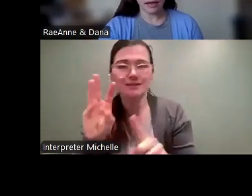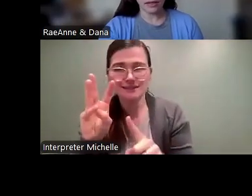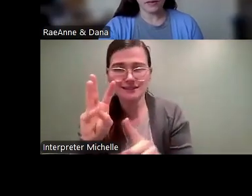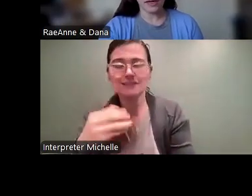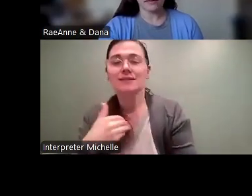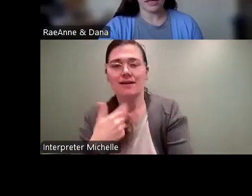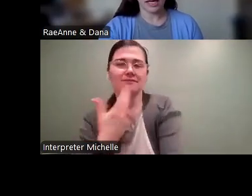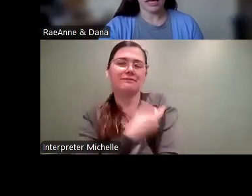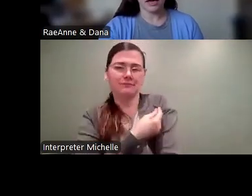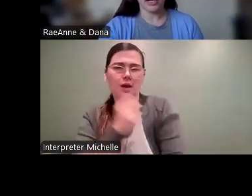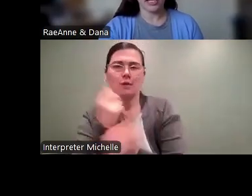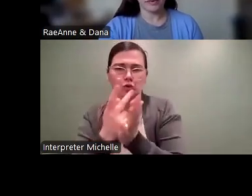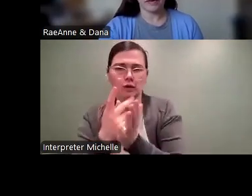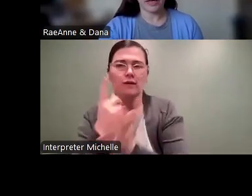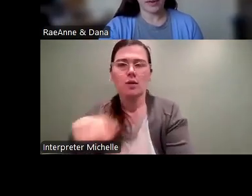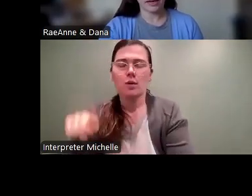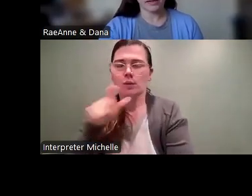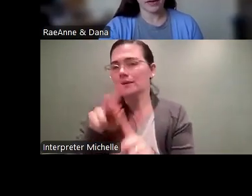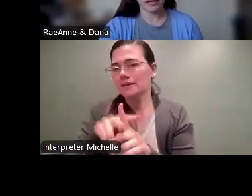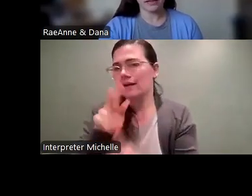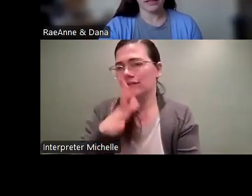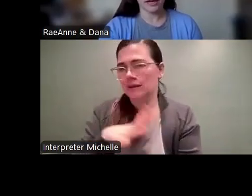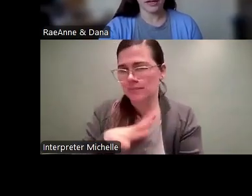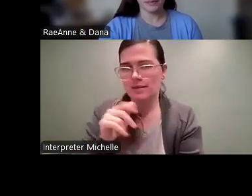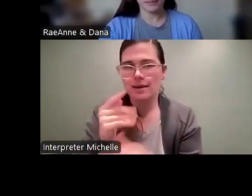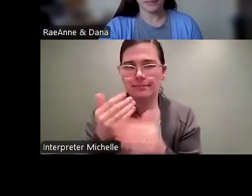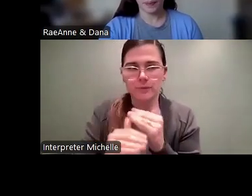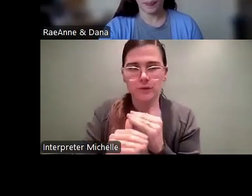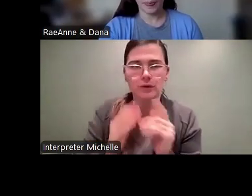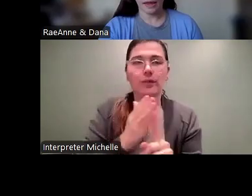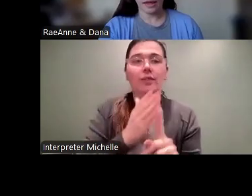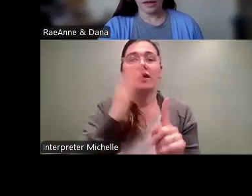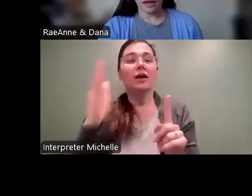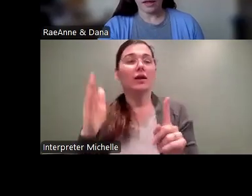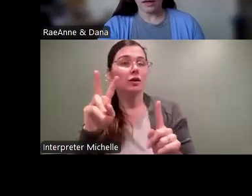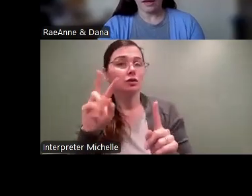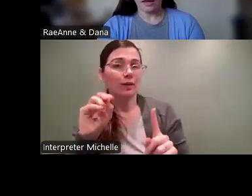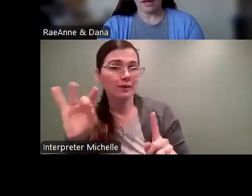years later, in 2008, our HPV impact surveillance started.